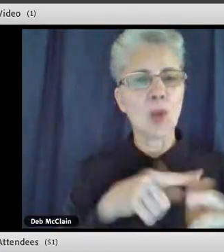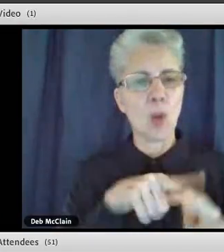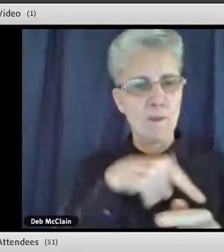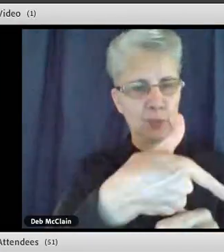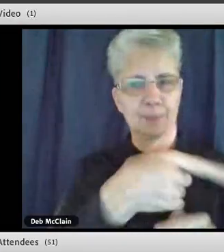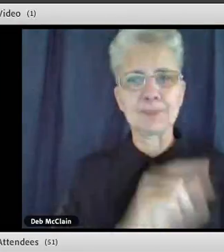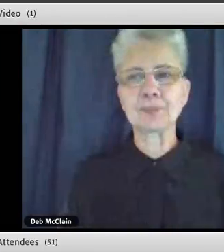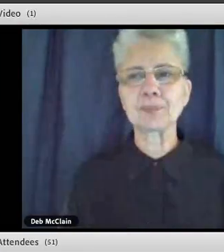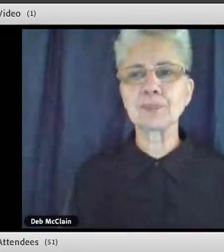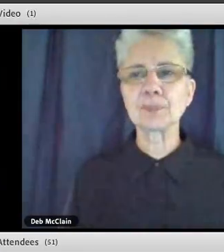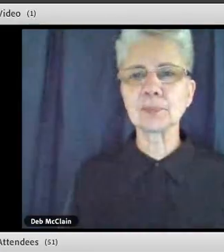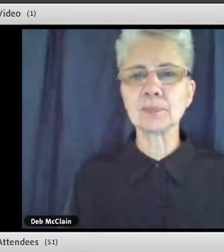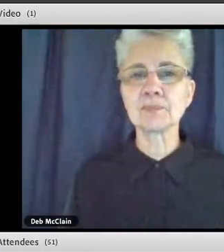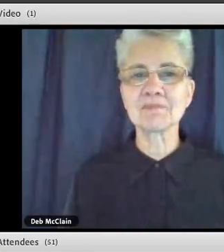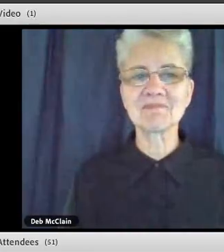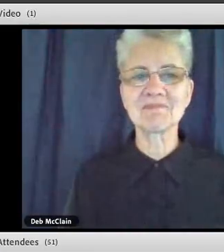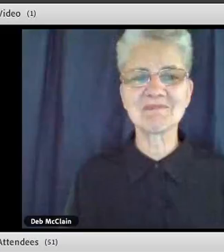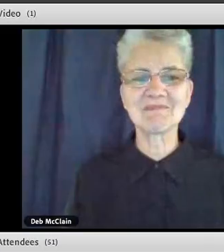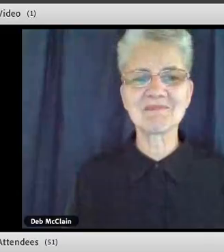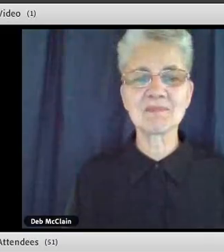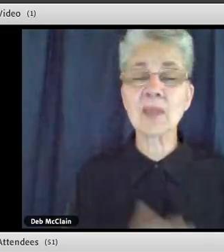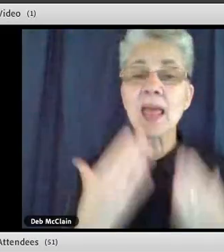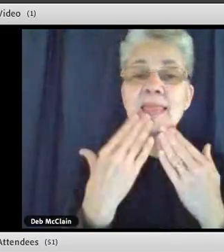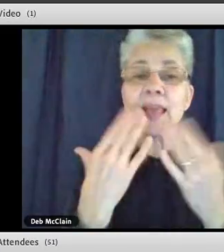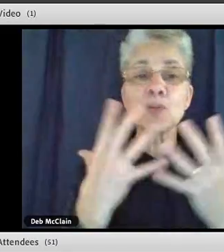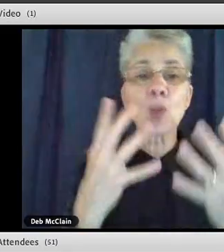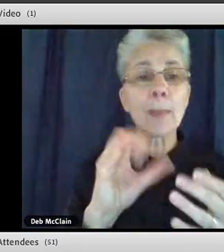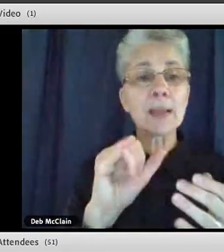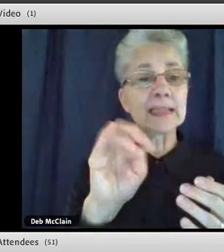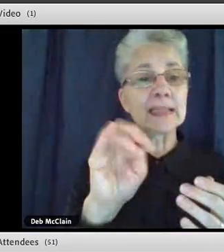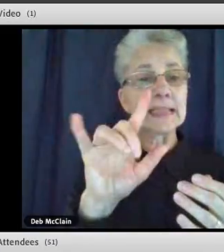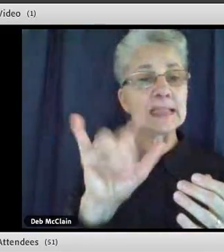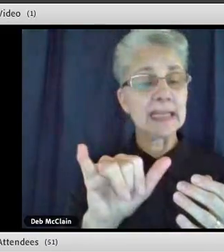being here. Over to you. Thank you so much, Cindy.